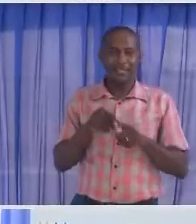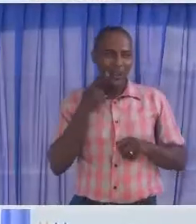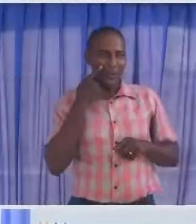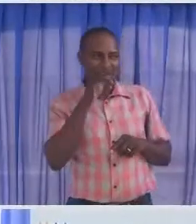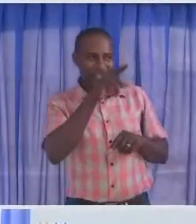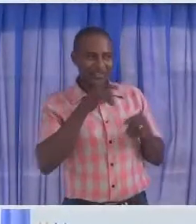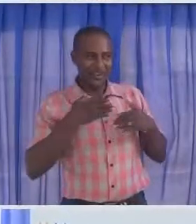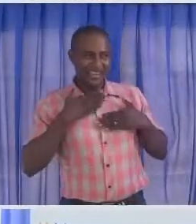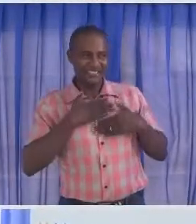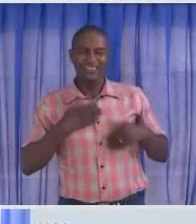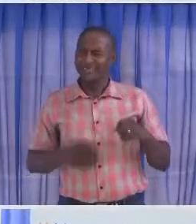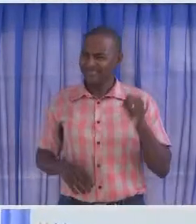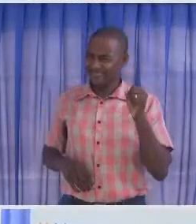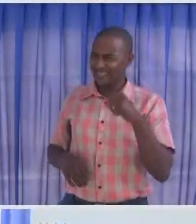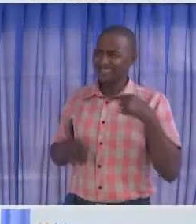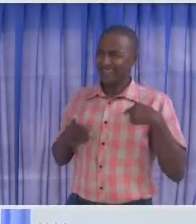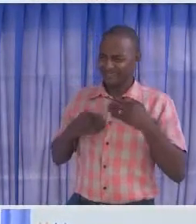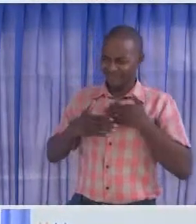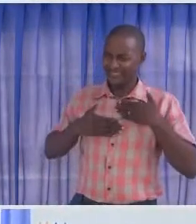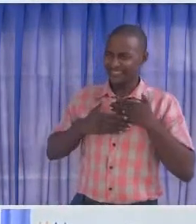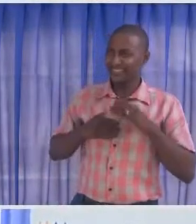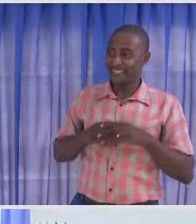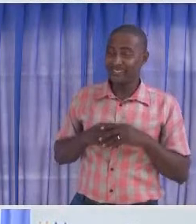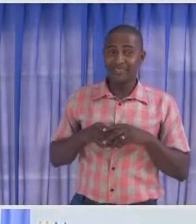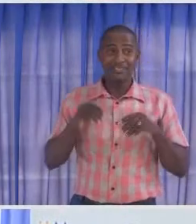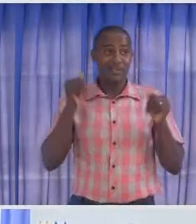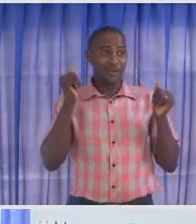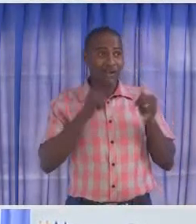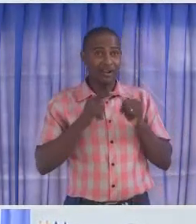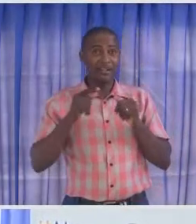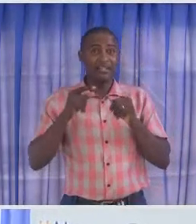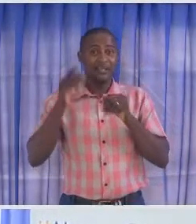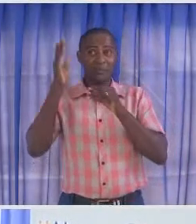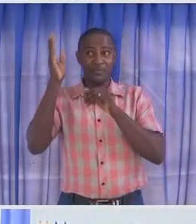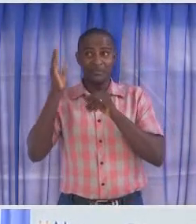it. Yes, I am enjoying it. So all the speakers before